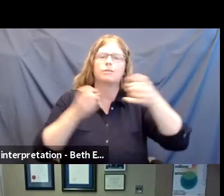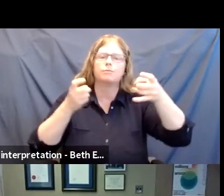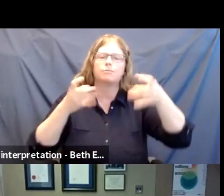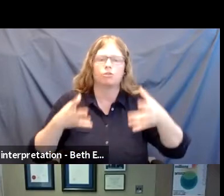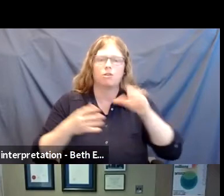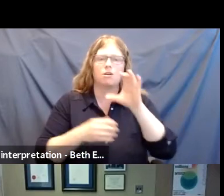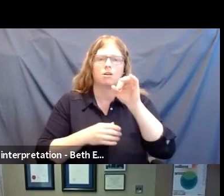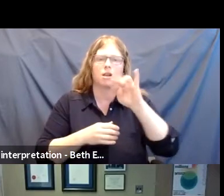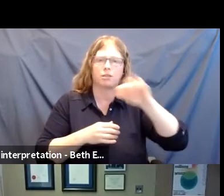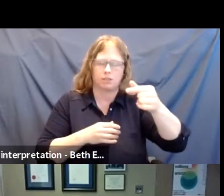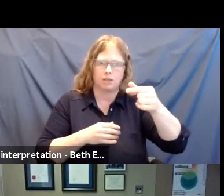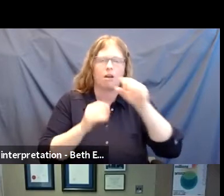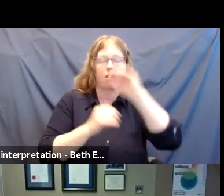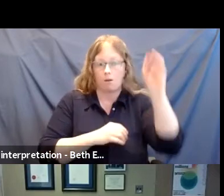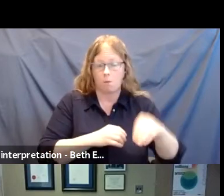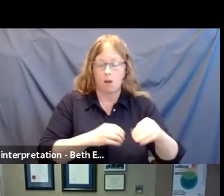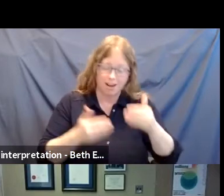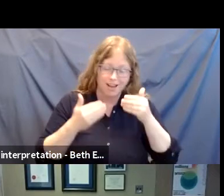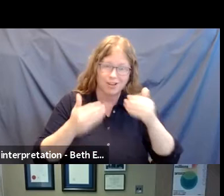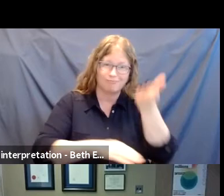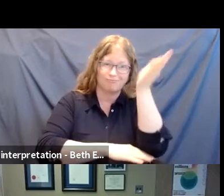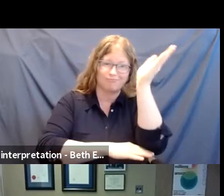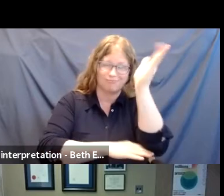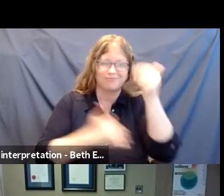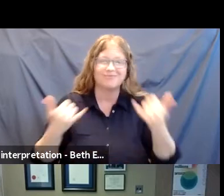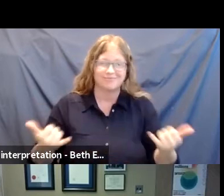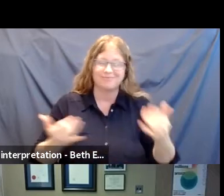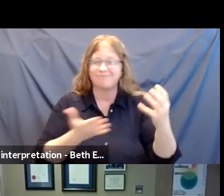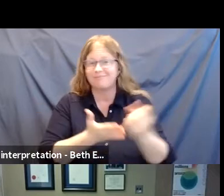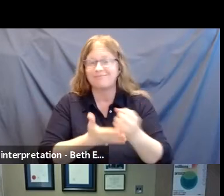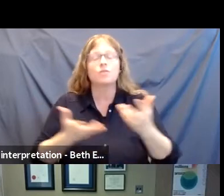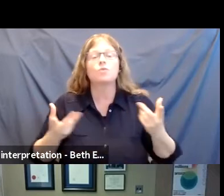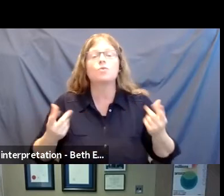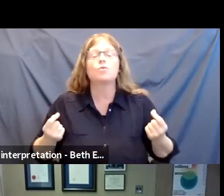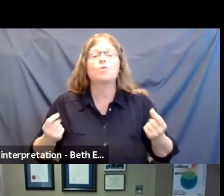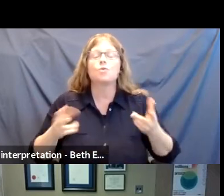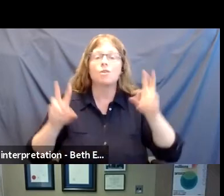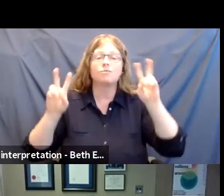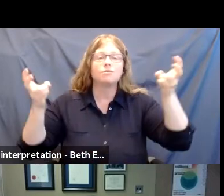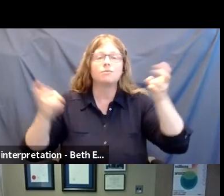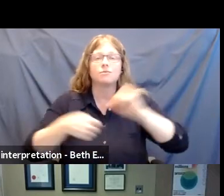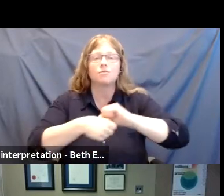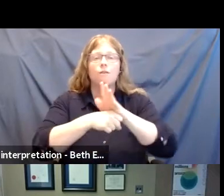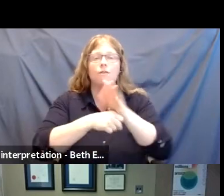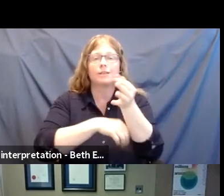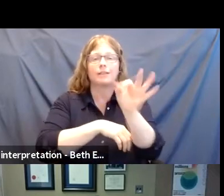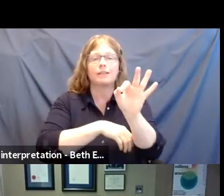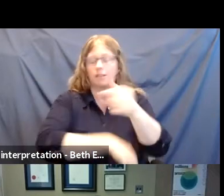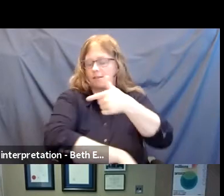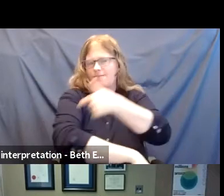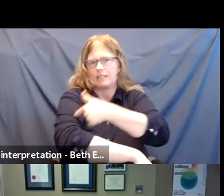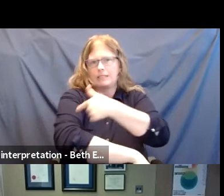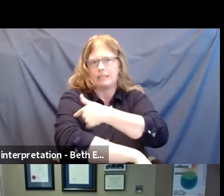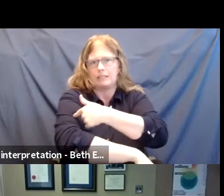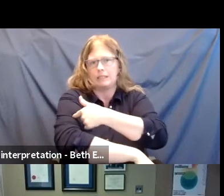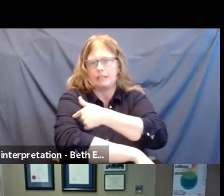move on to the formal part of our program. So our topic today is COVID-19 vaccines, status